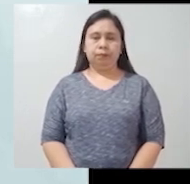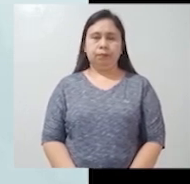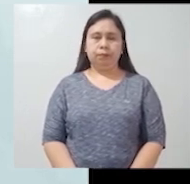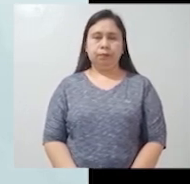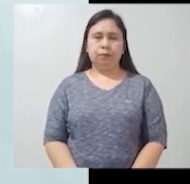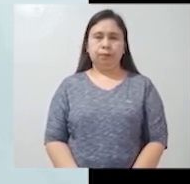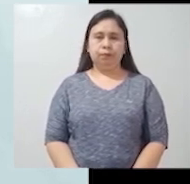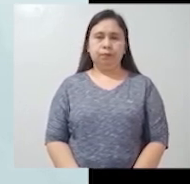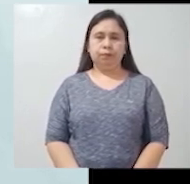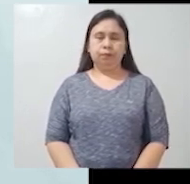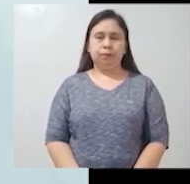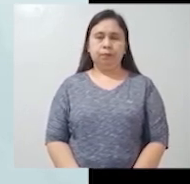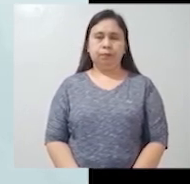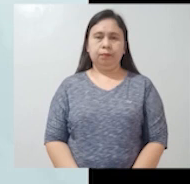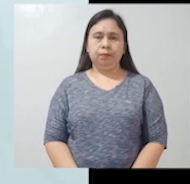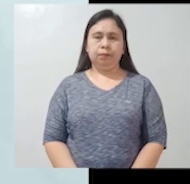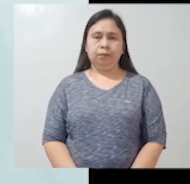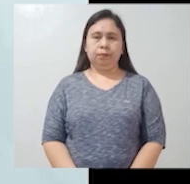around freely.